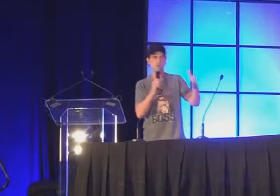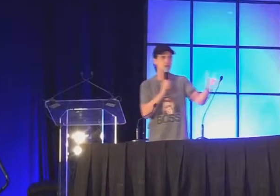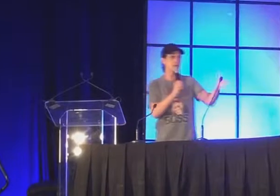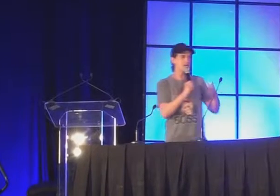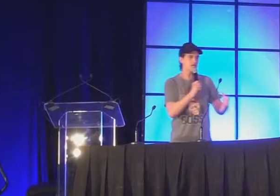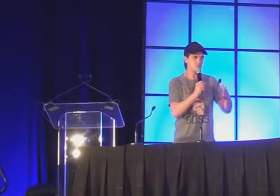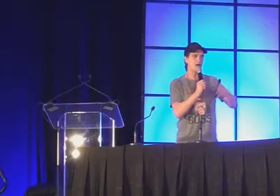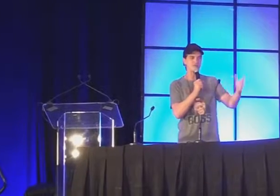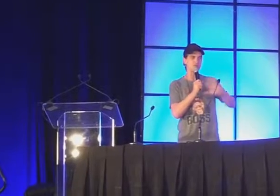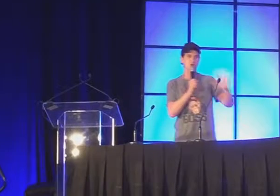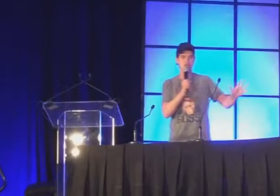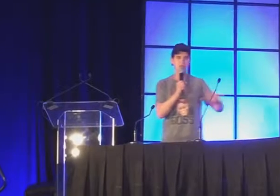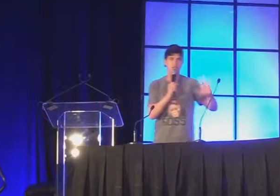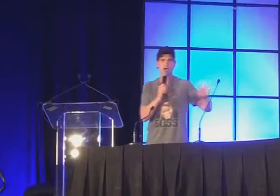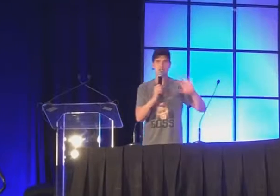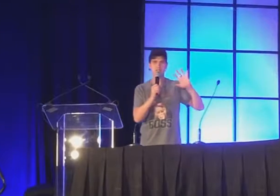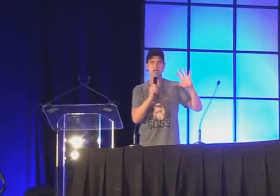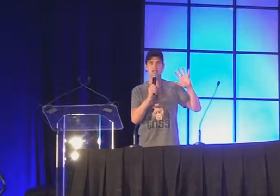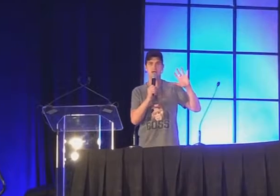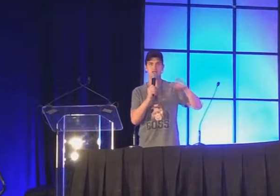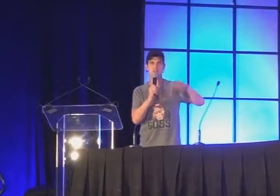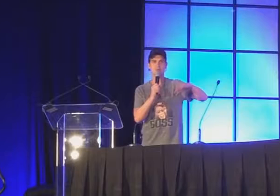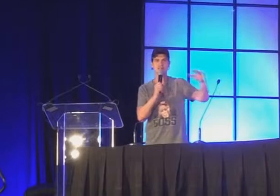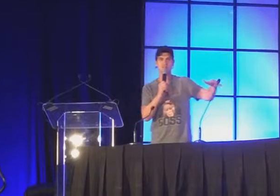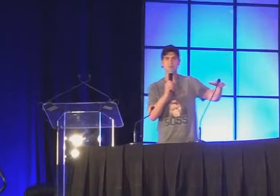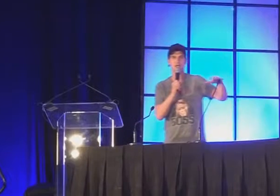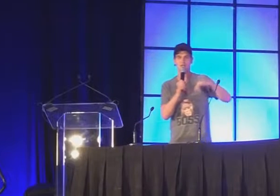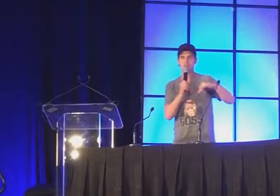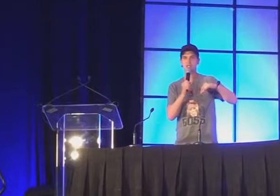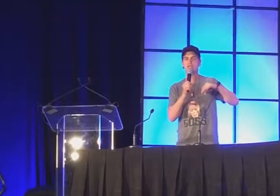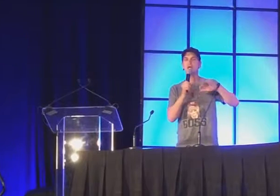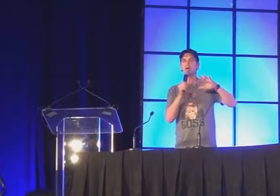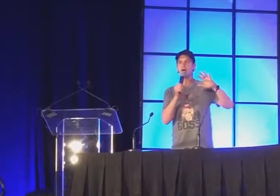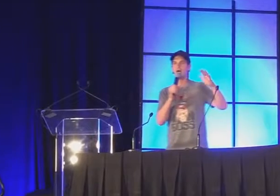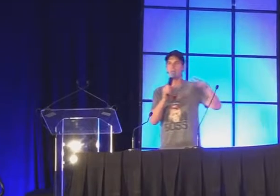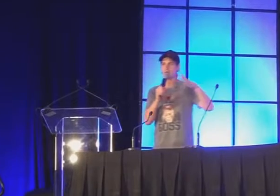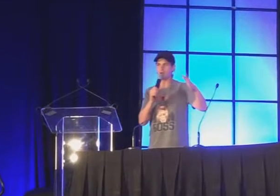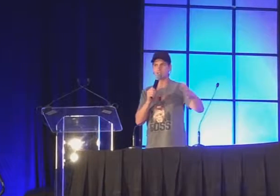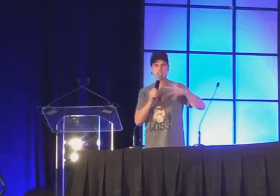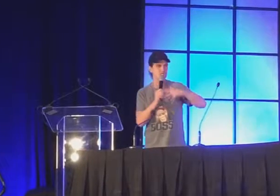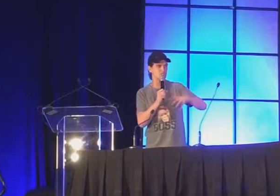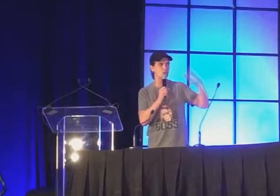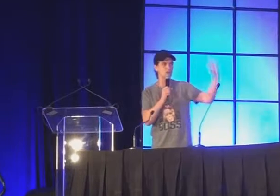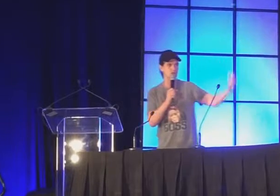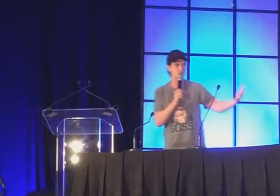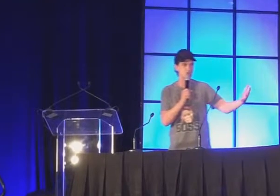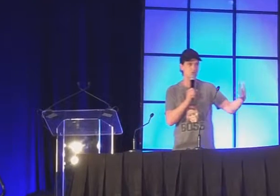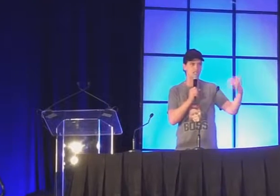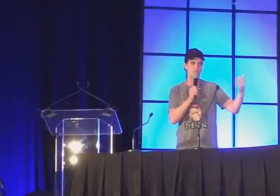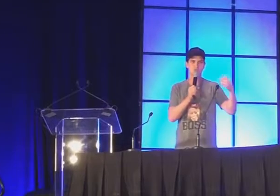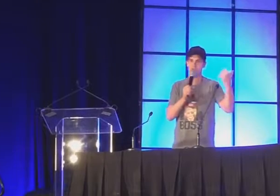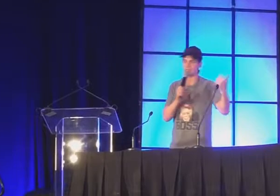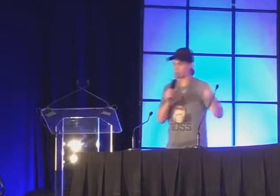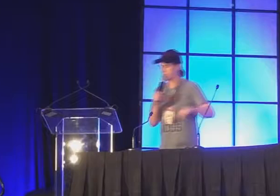Peter's wife, Chewie, wife is so sweet and nice. And every time I see them at a convention, she takes a new picture of the